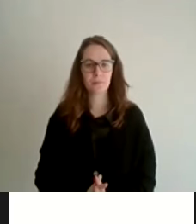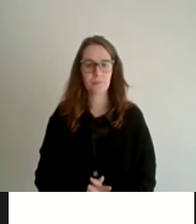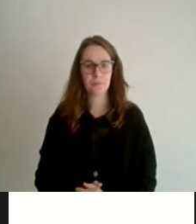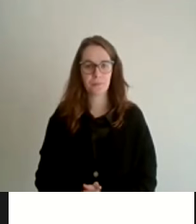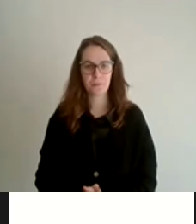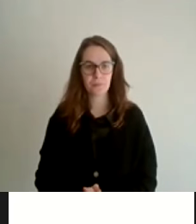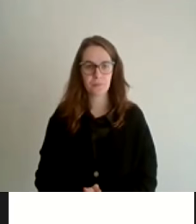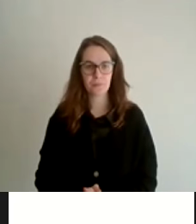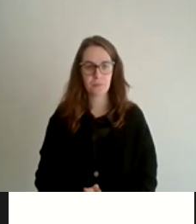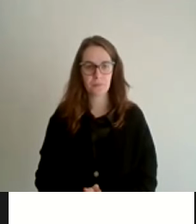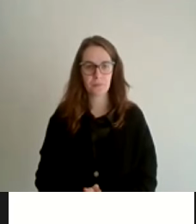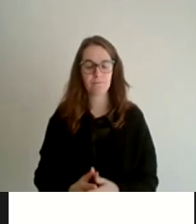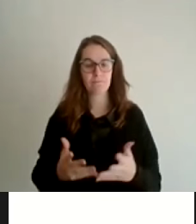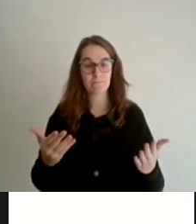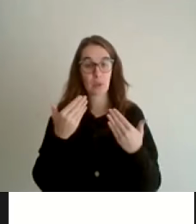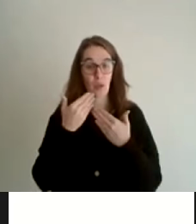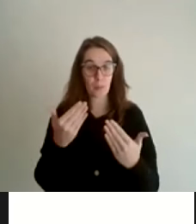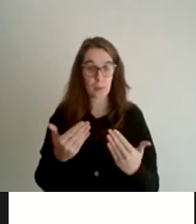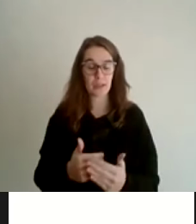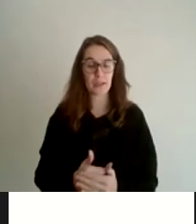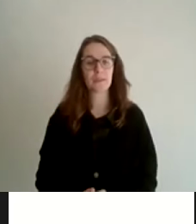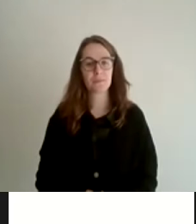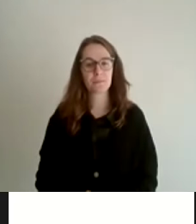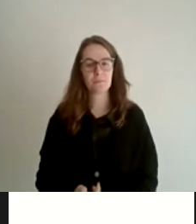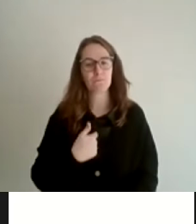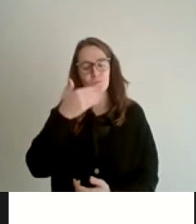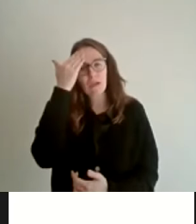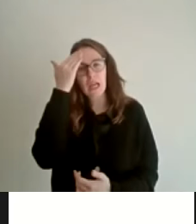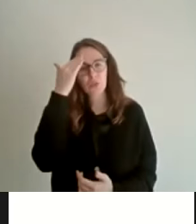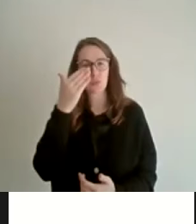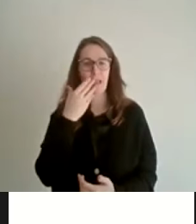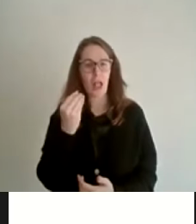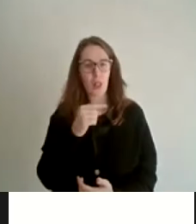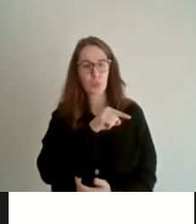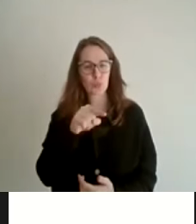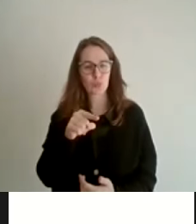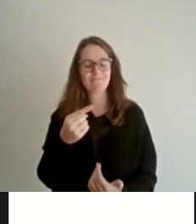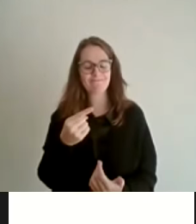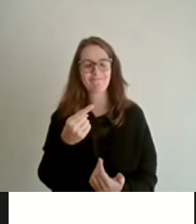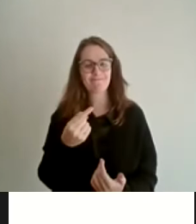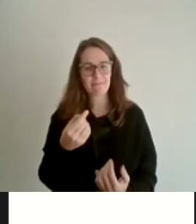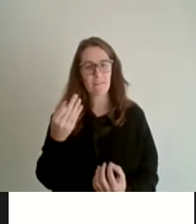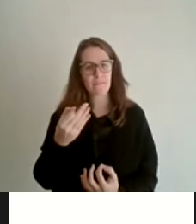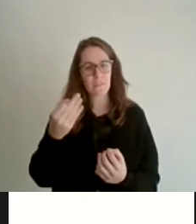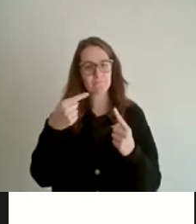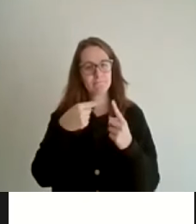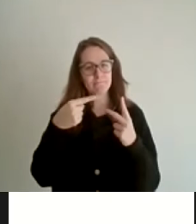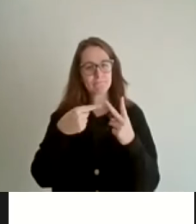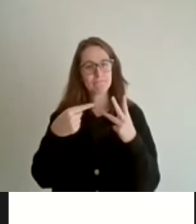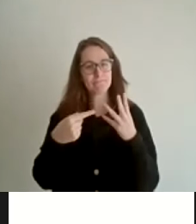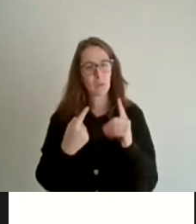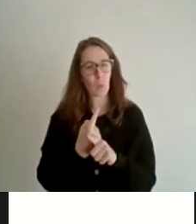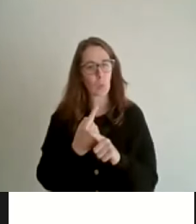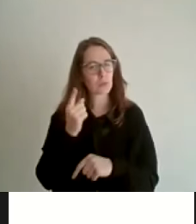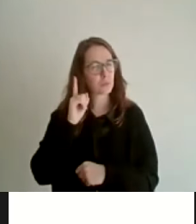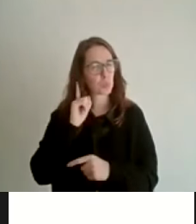Thank you. I think the students made some excellent points in this video, and